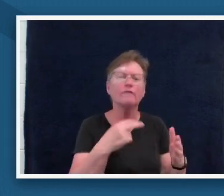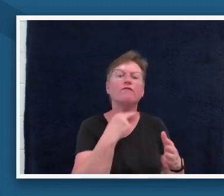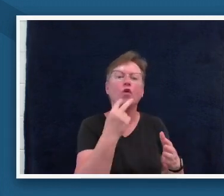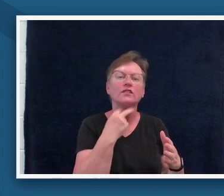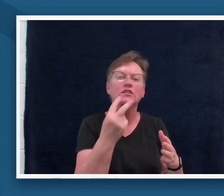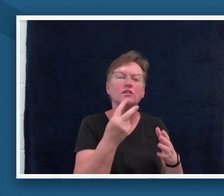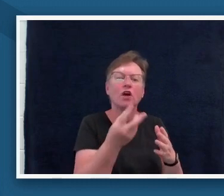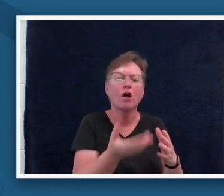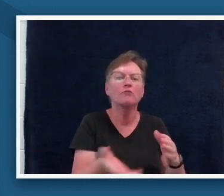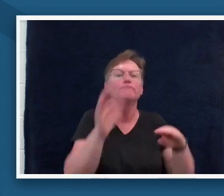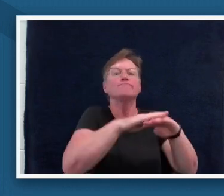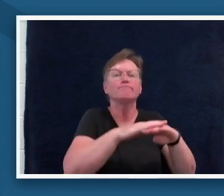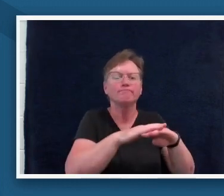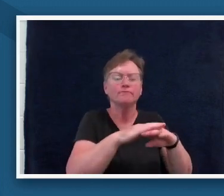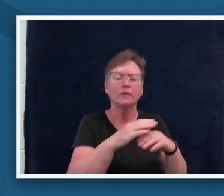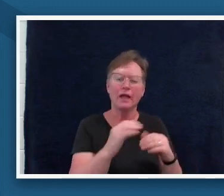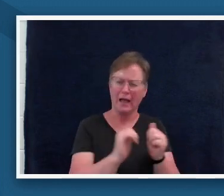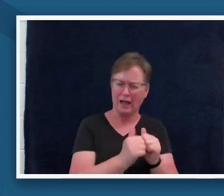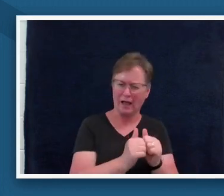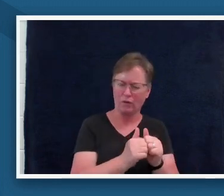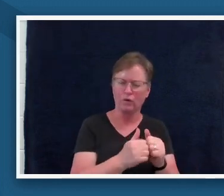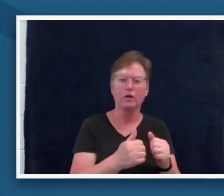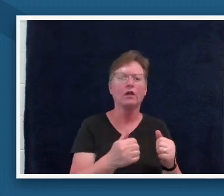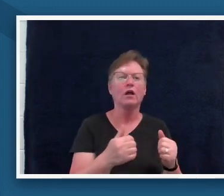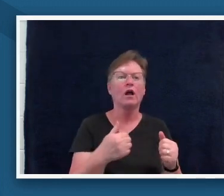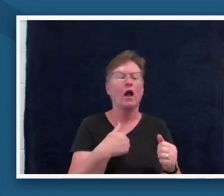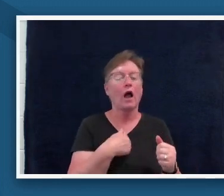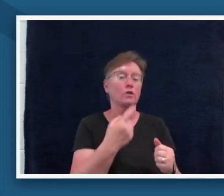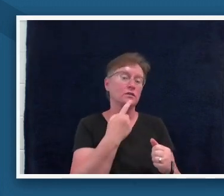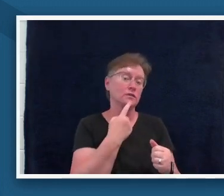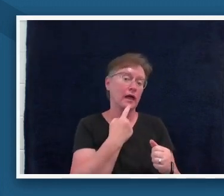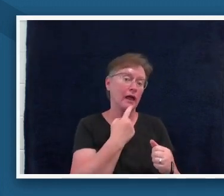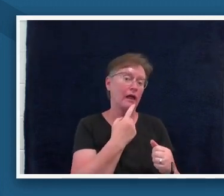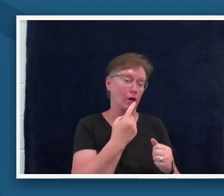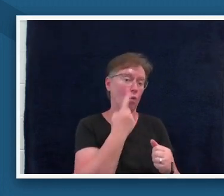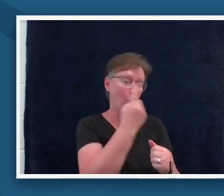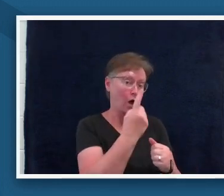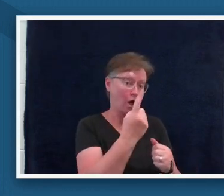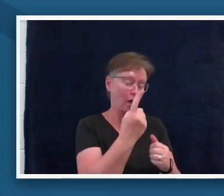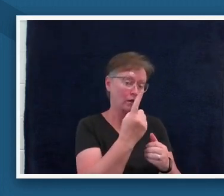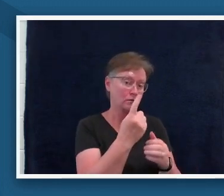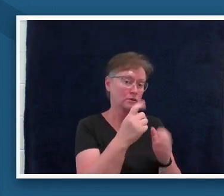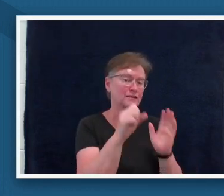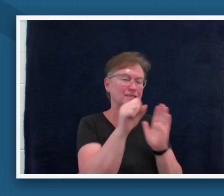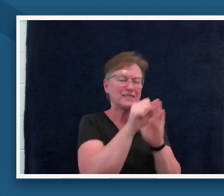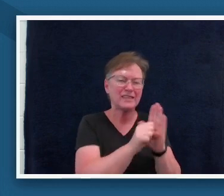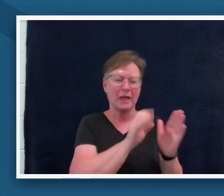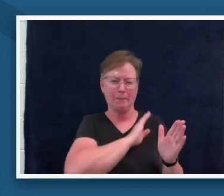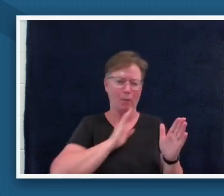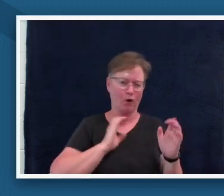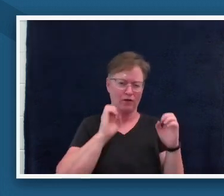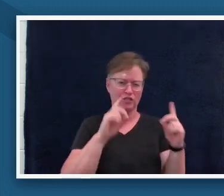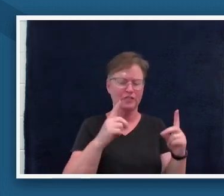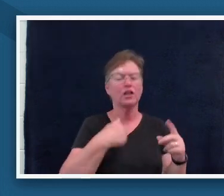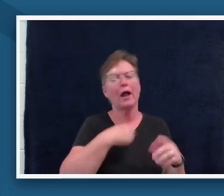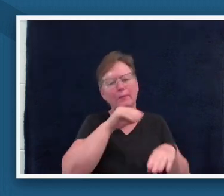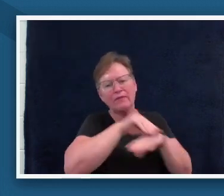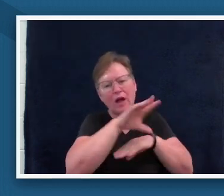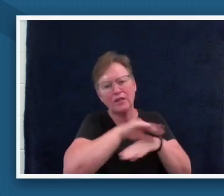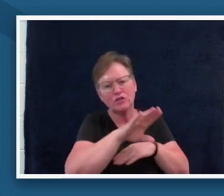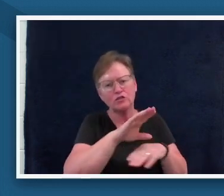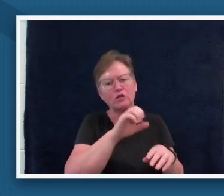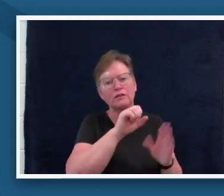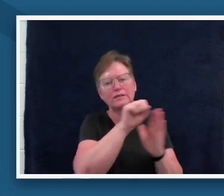One of the things that I will say that a part of the State Board of Education, I'm an advisor to the State Board of Education of North Carolina right